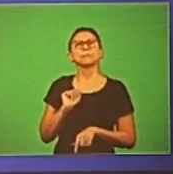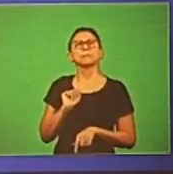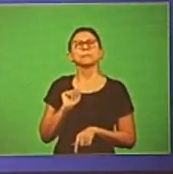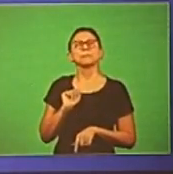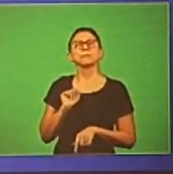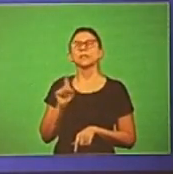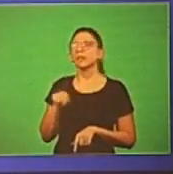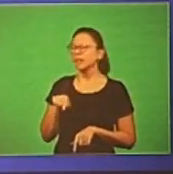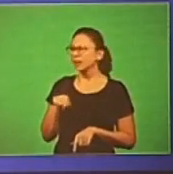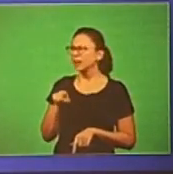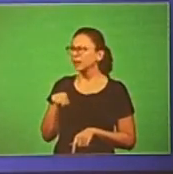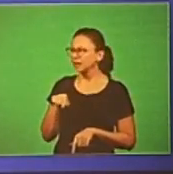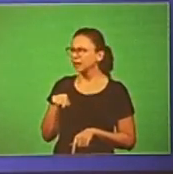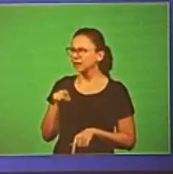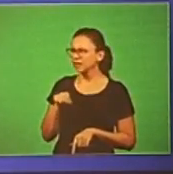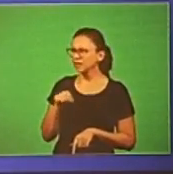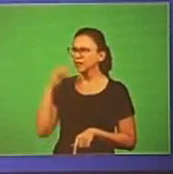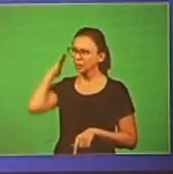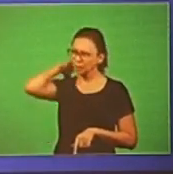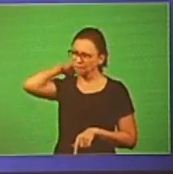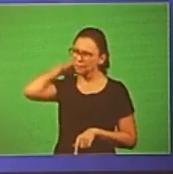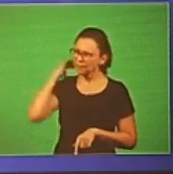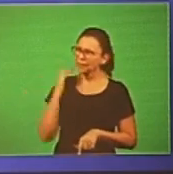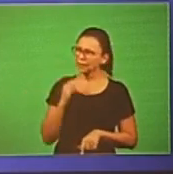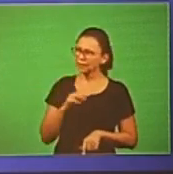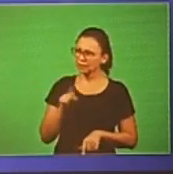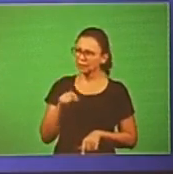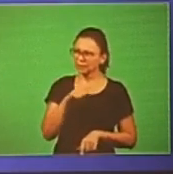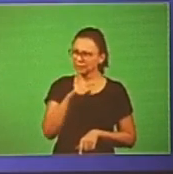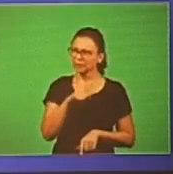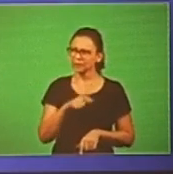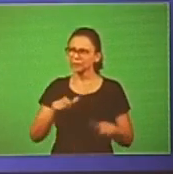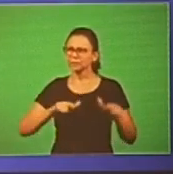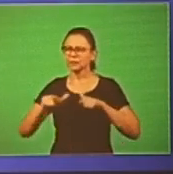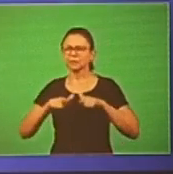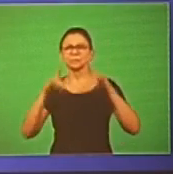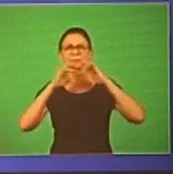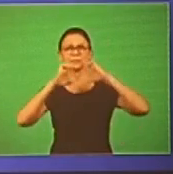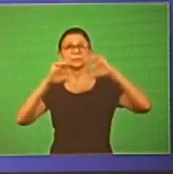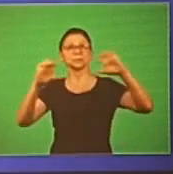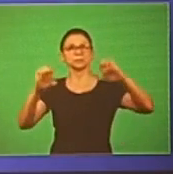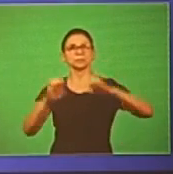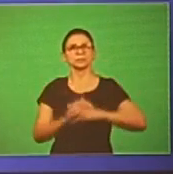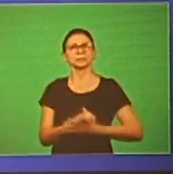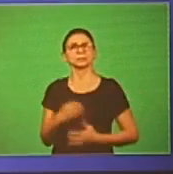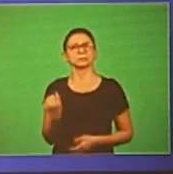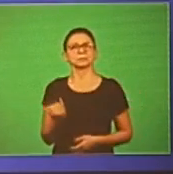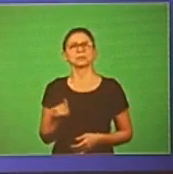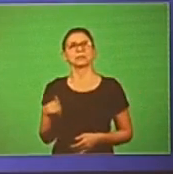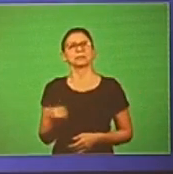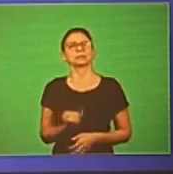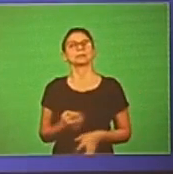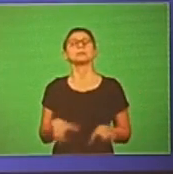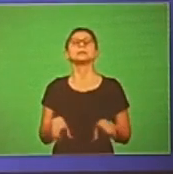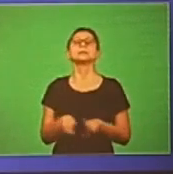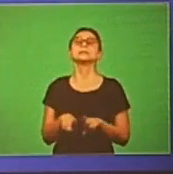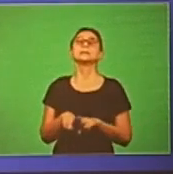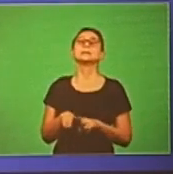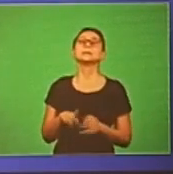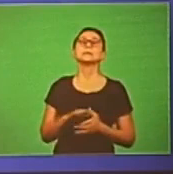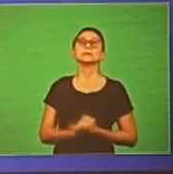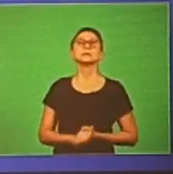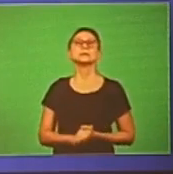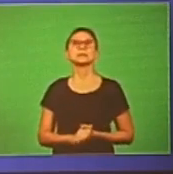and also Dom Eliseu in the state of Pará, in Brazil. There was another work evangelization. There